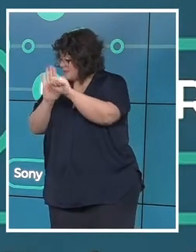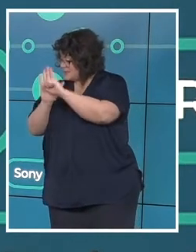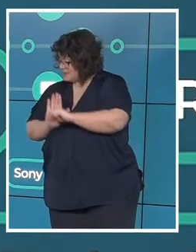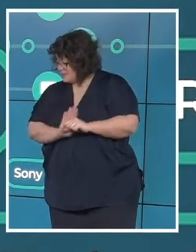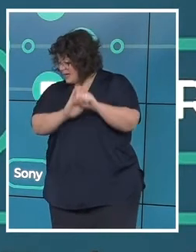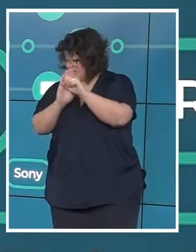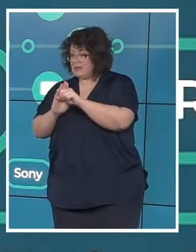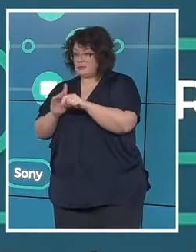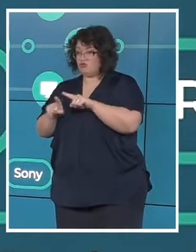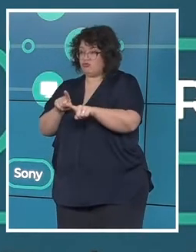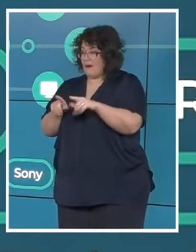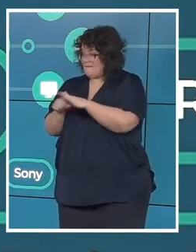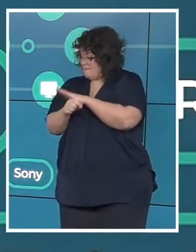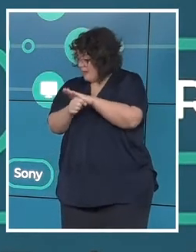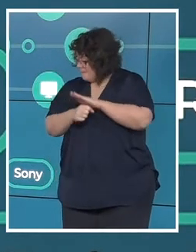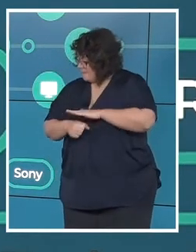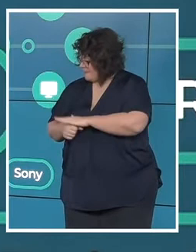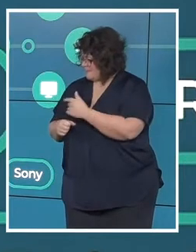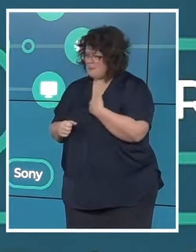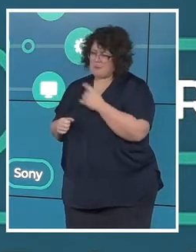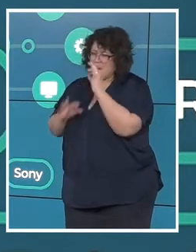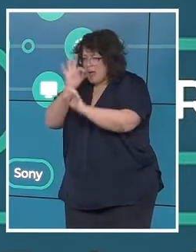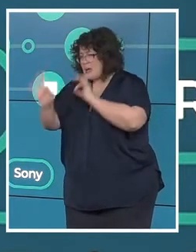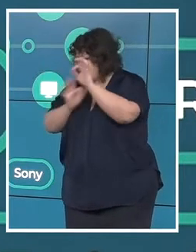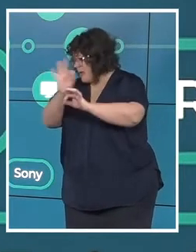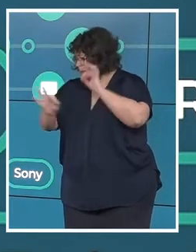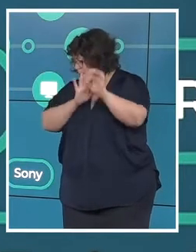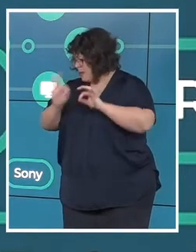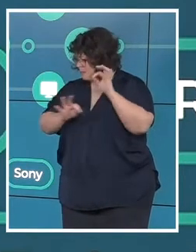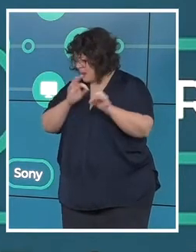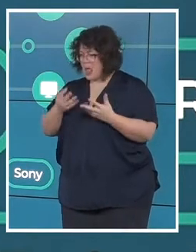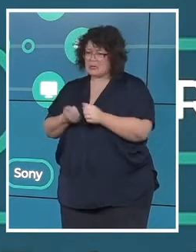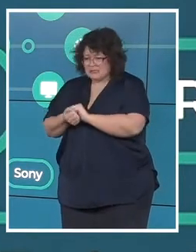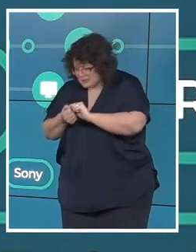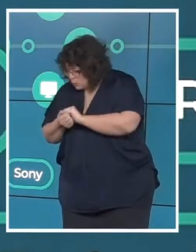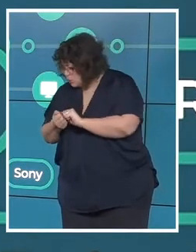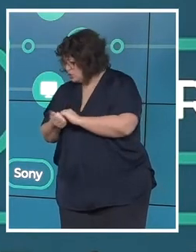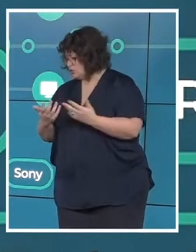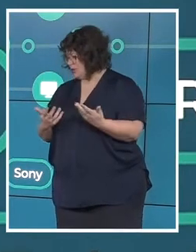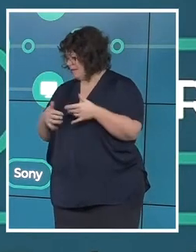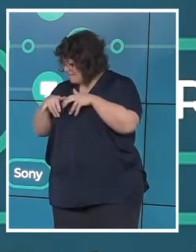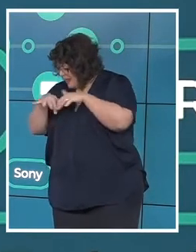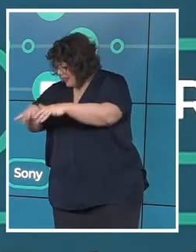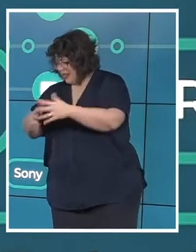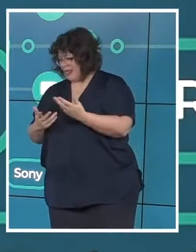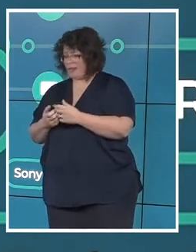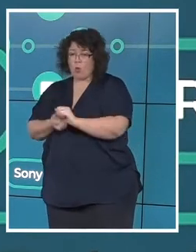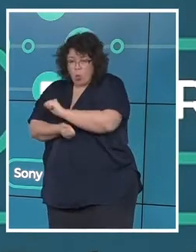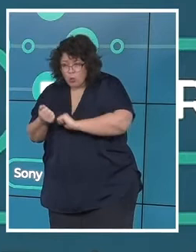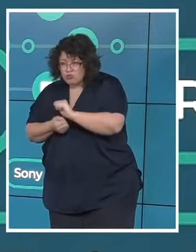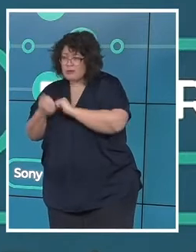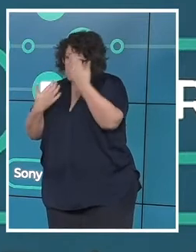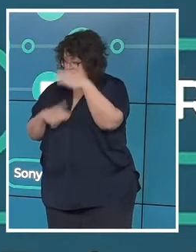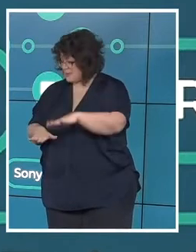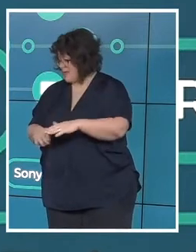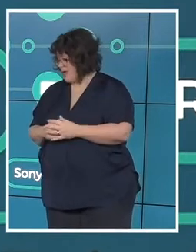dishwashing, filing, doing laundry in hotels, tactile activities. Unfortunately, my parents made